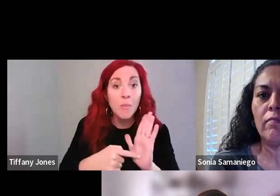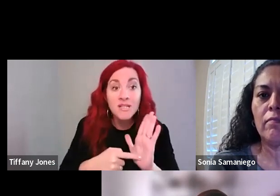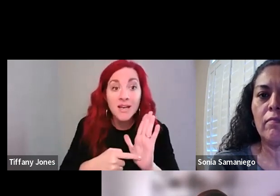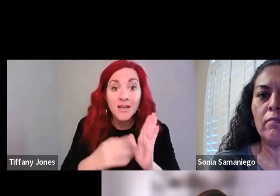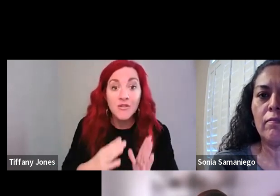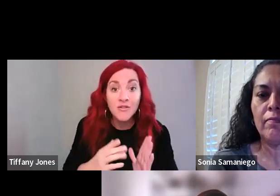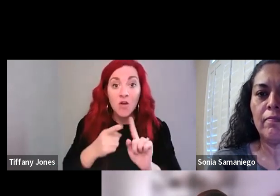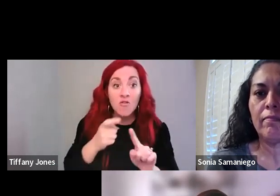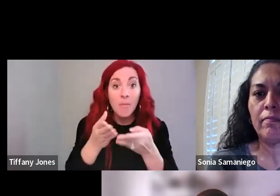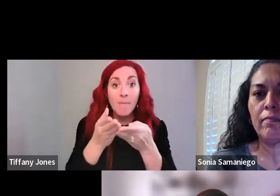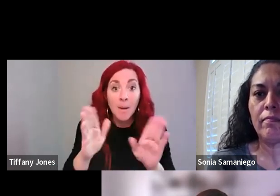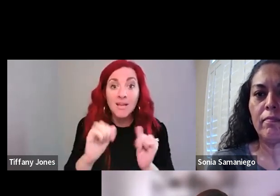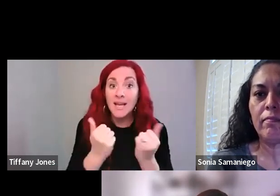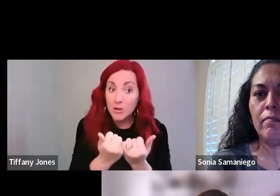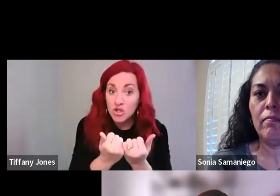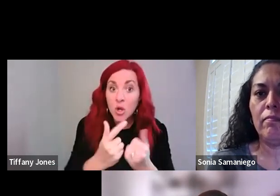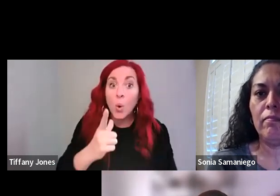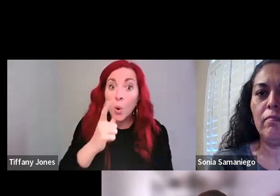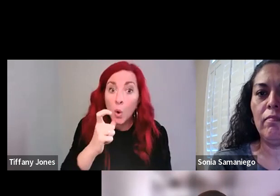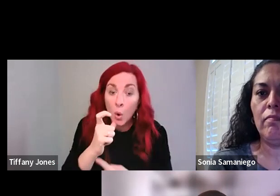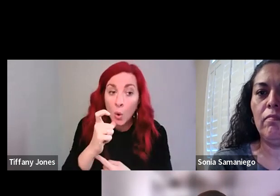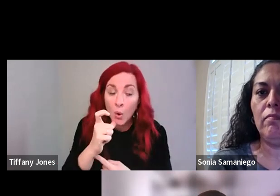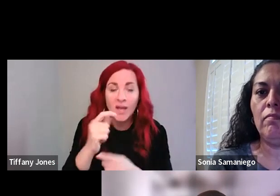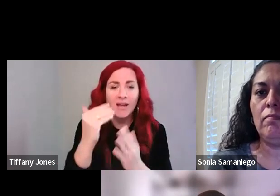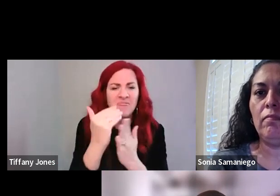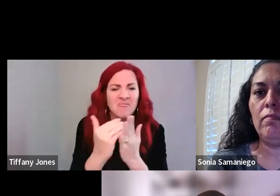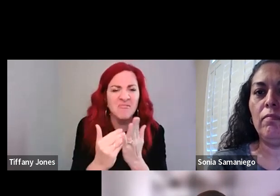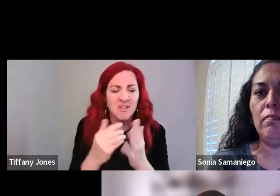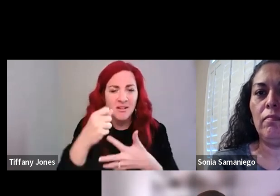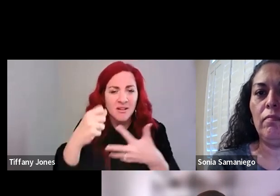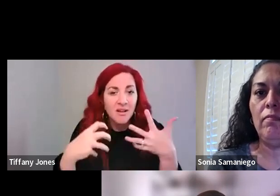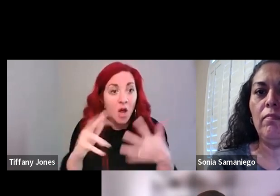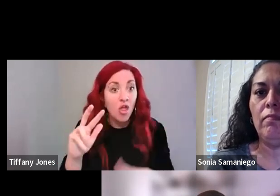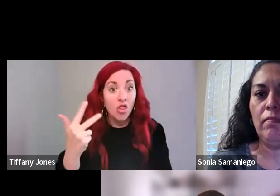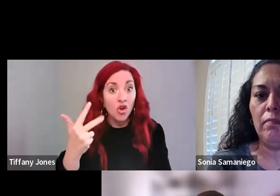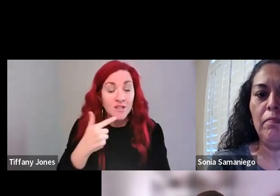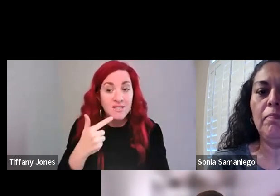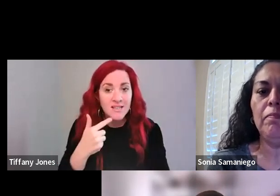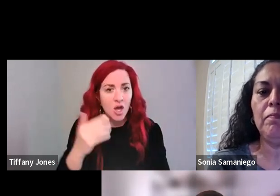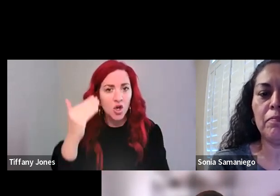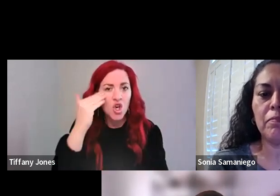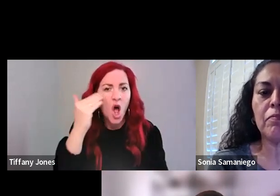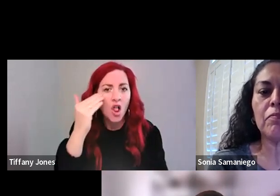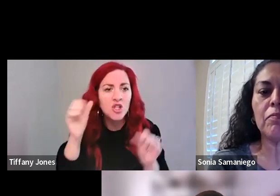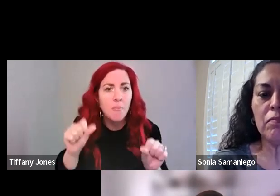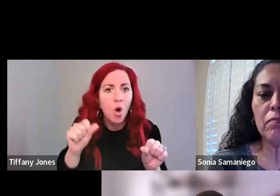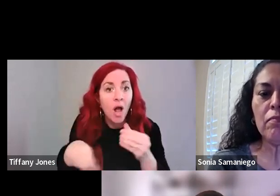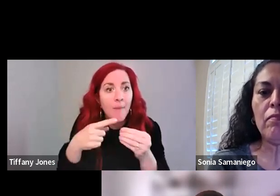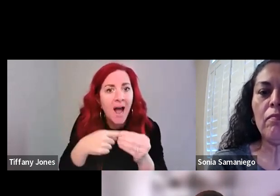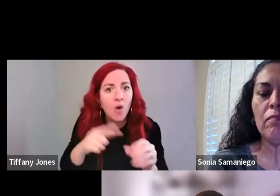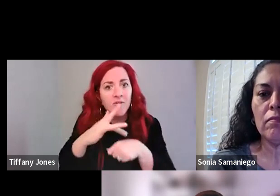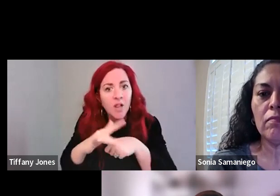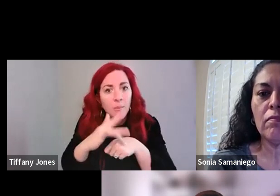from the public agency who, and then it lists a couple things. And then the third thing is knowledgeable about the availability